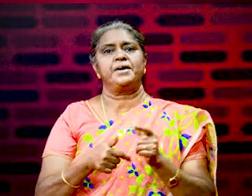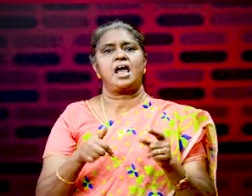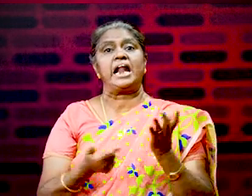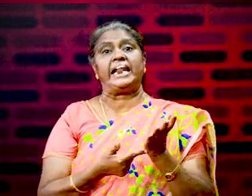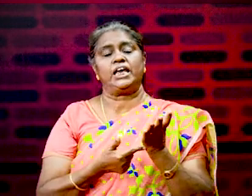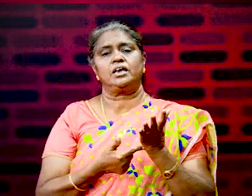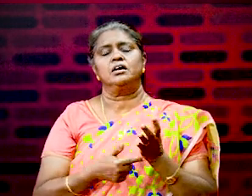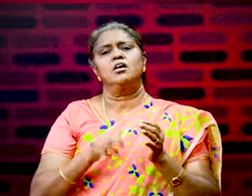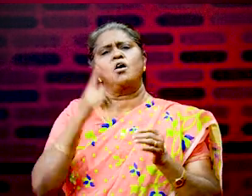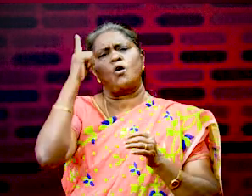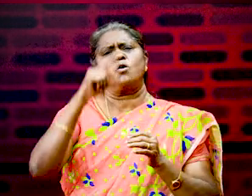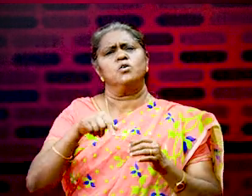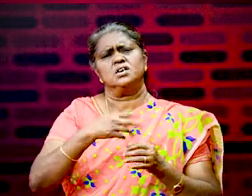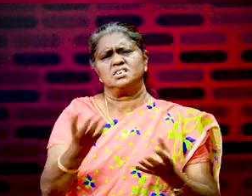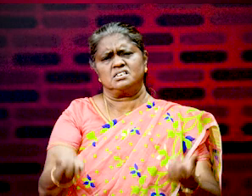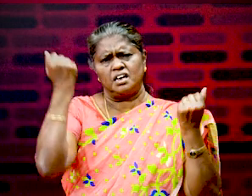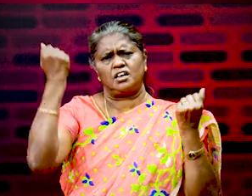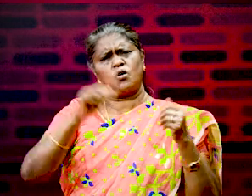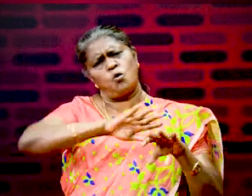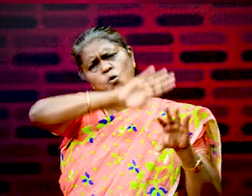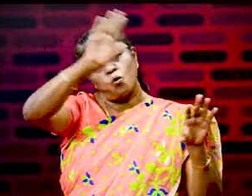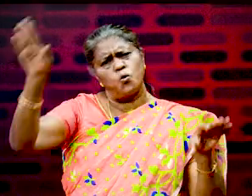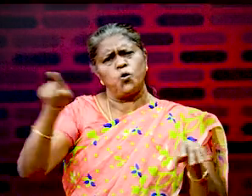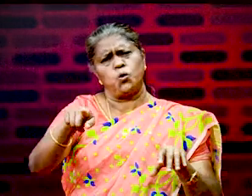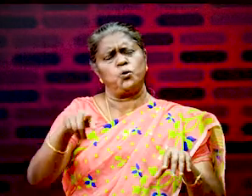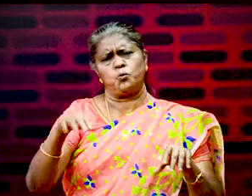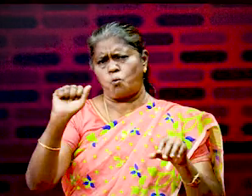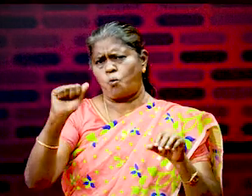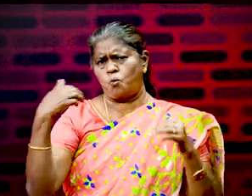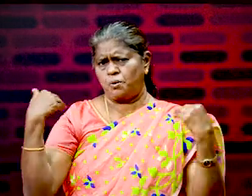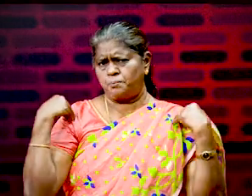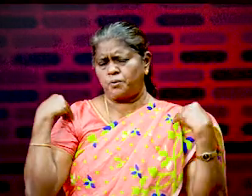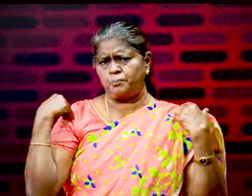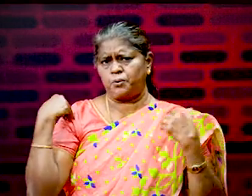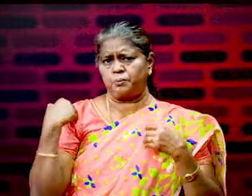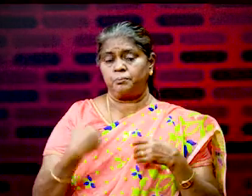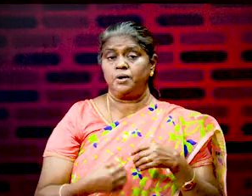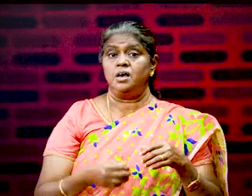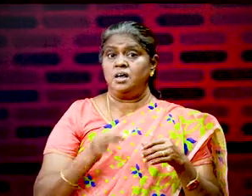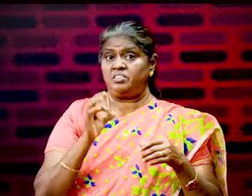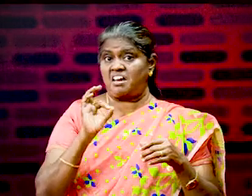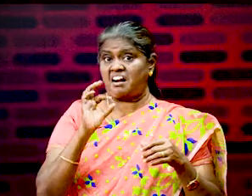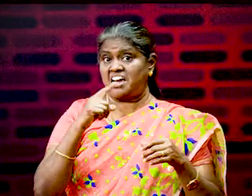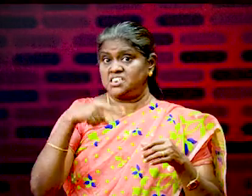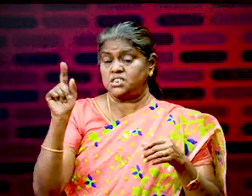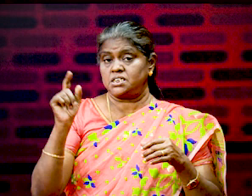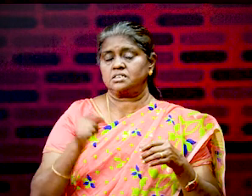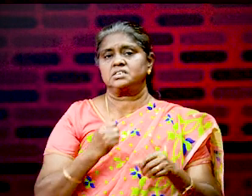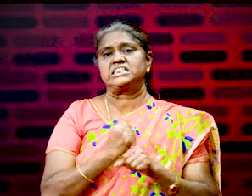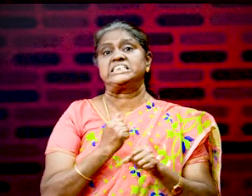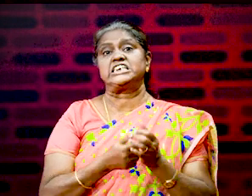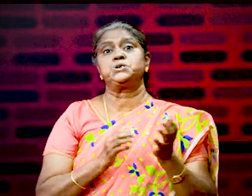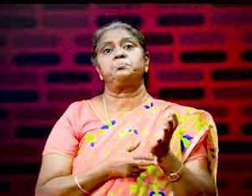and he will give you a righteous judgment. The second blessing we could see in this verses, God